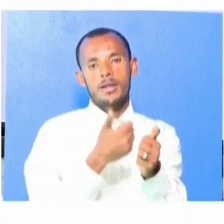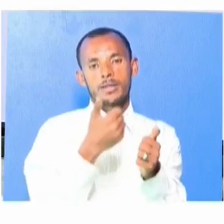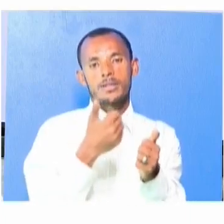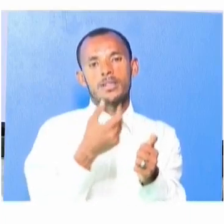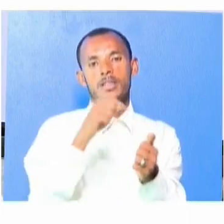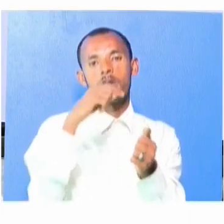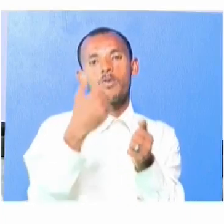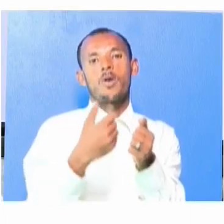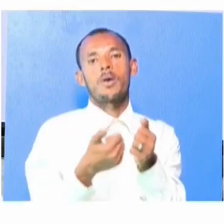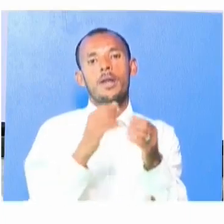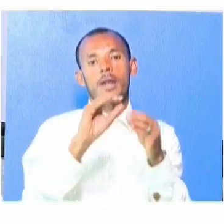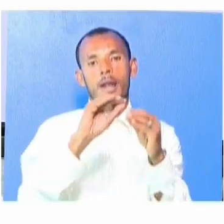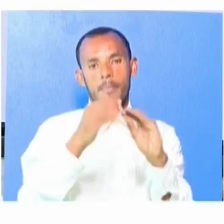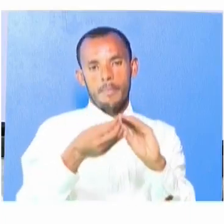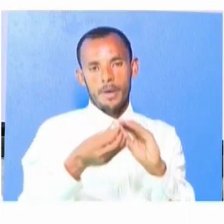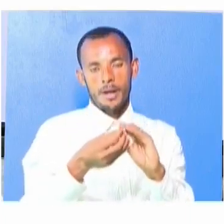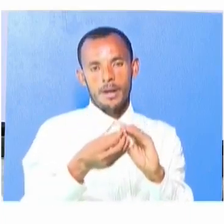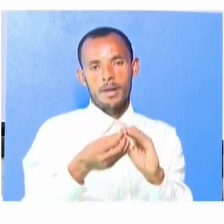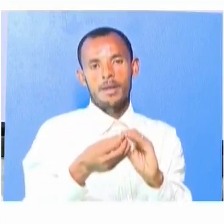the following numbers